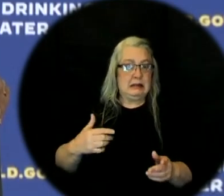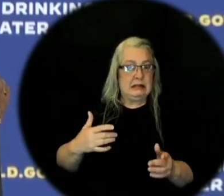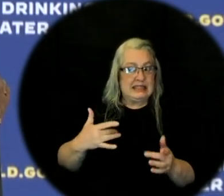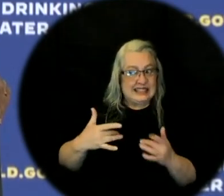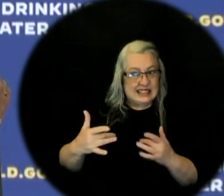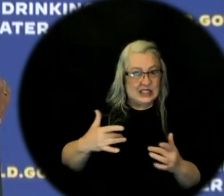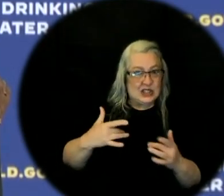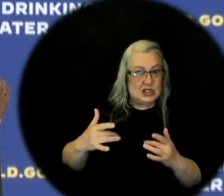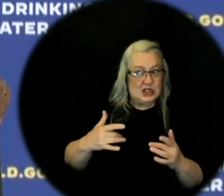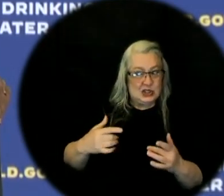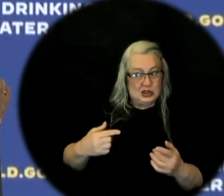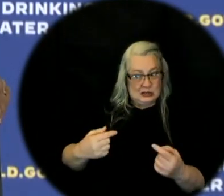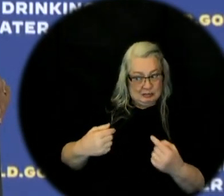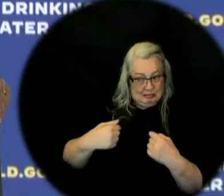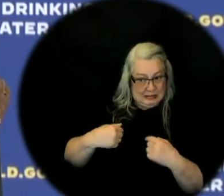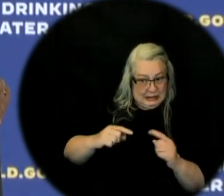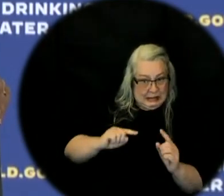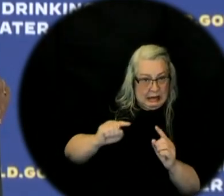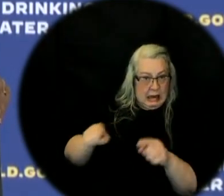You worry a little too much.